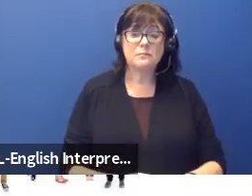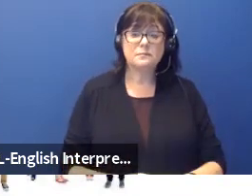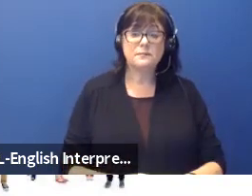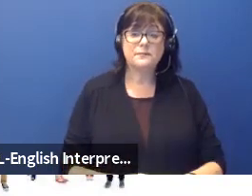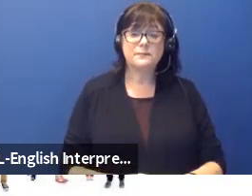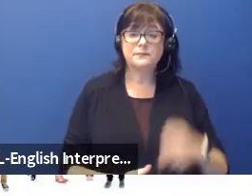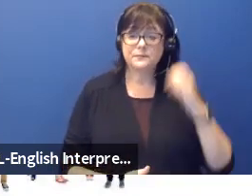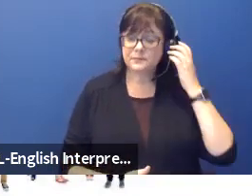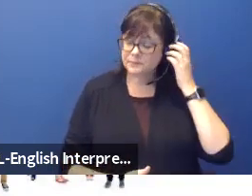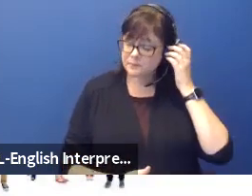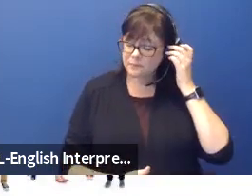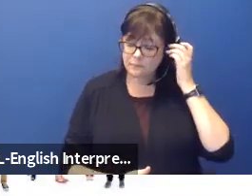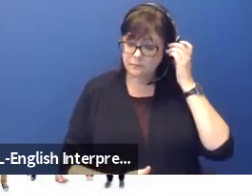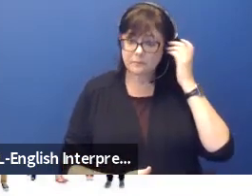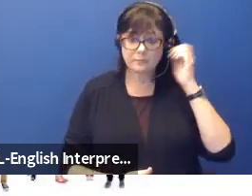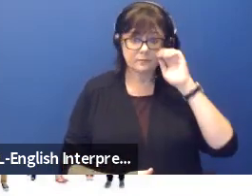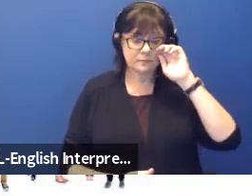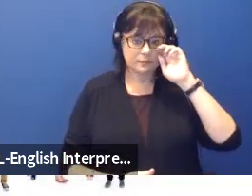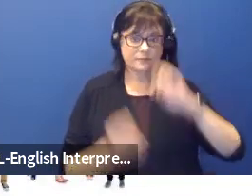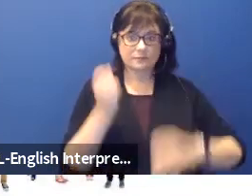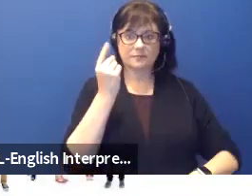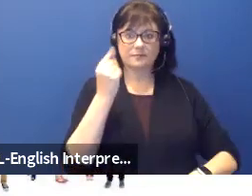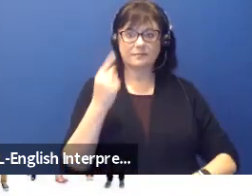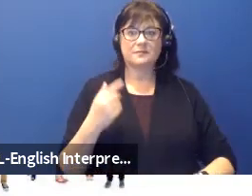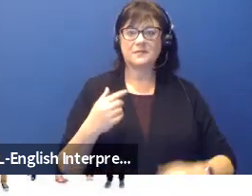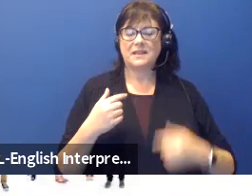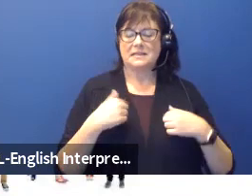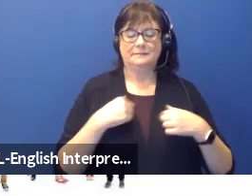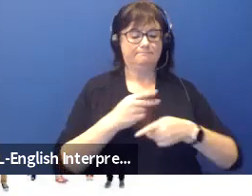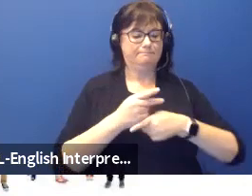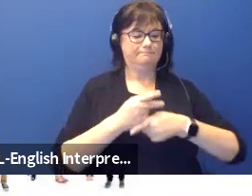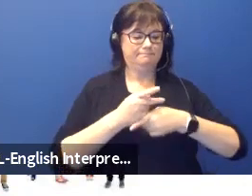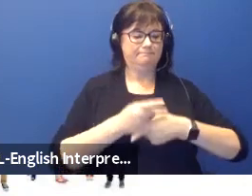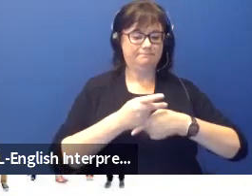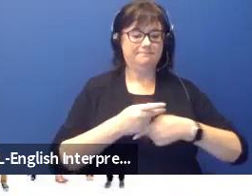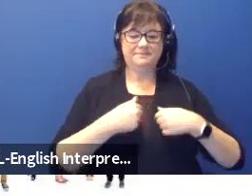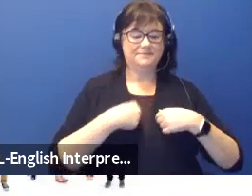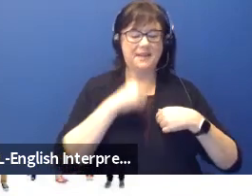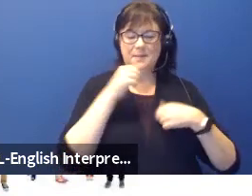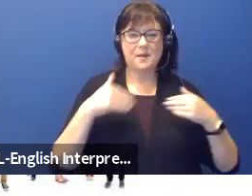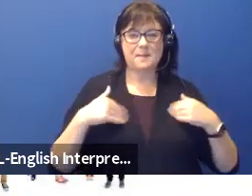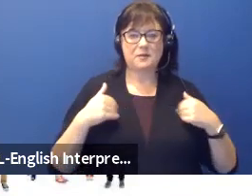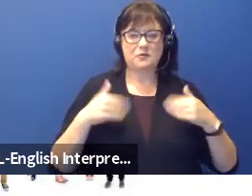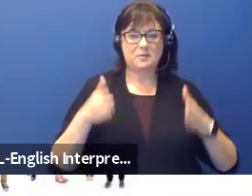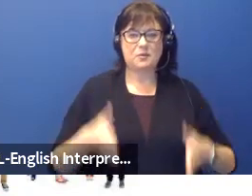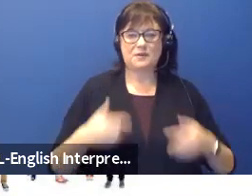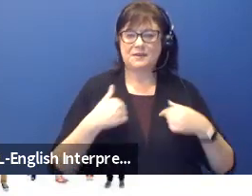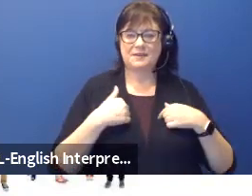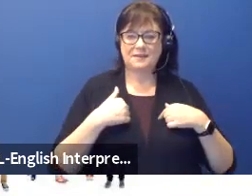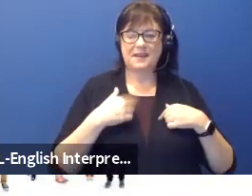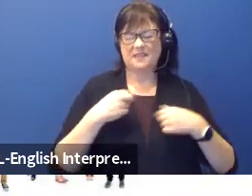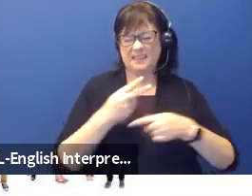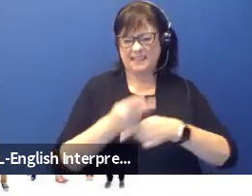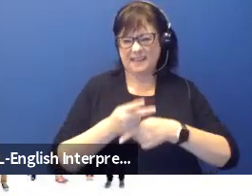have to be, I want to be careful about what I say you could and couldn't do, because I'm not the ministry, and I'm, yes, someone with